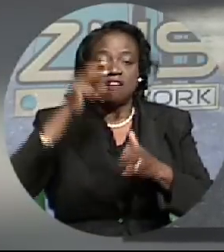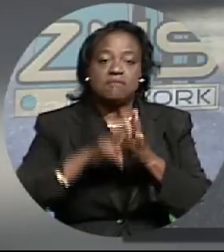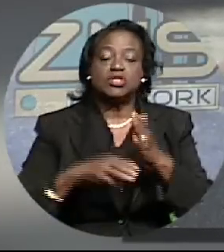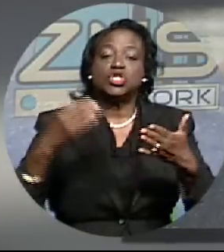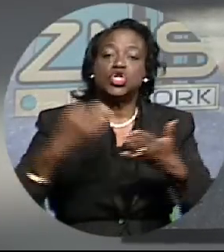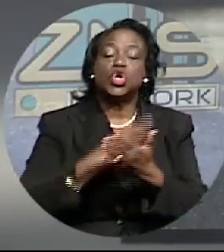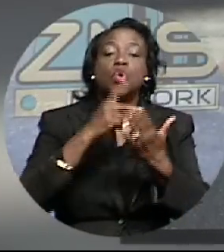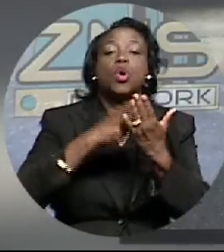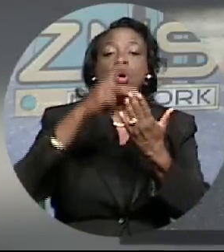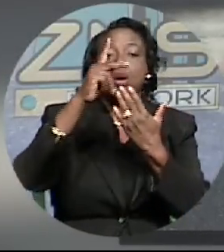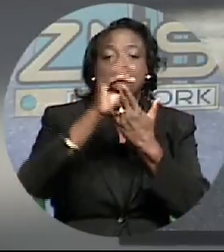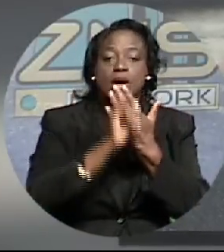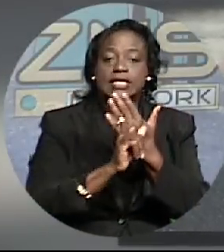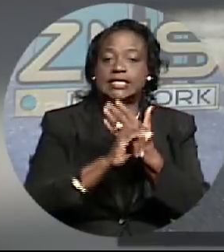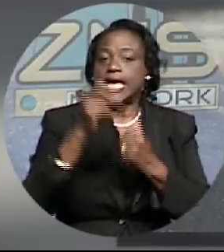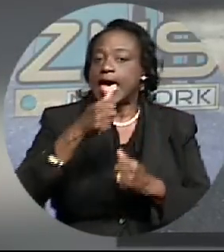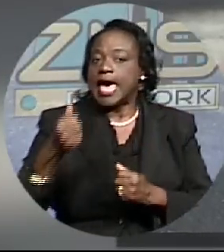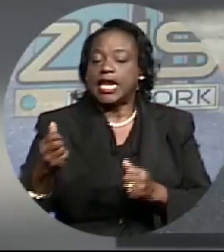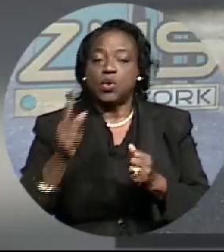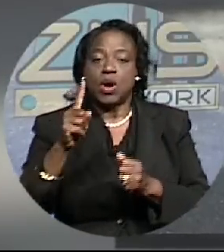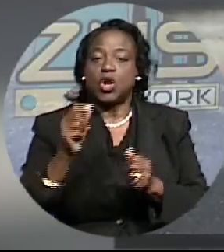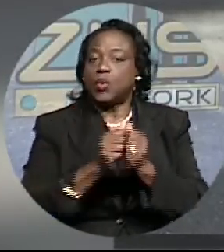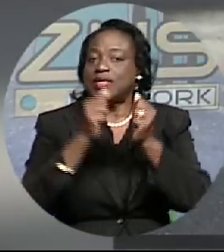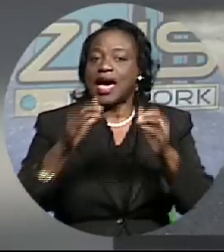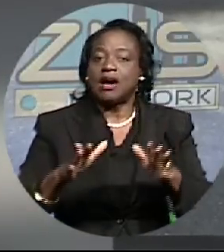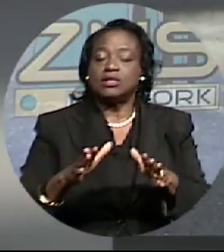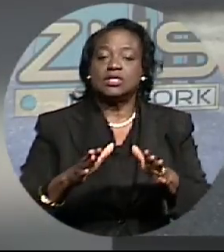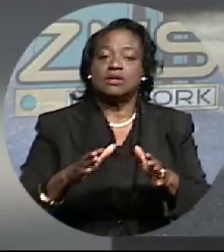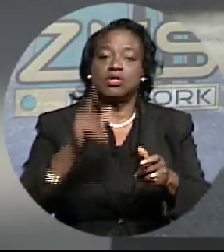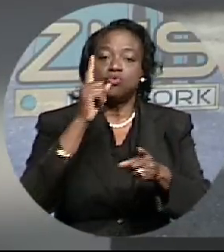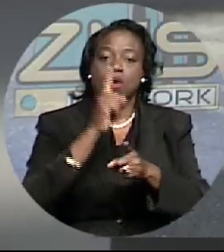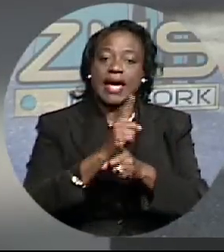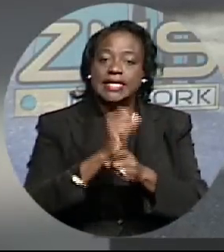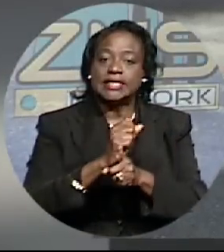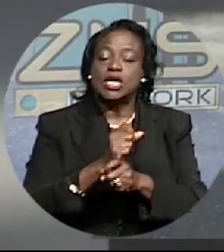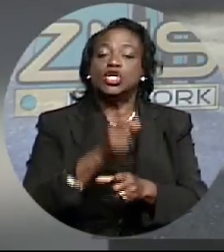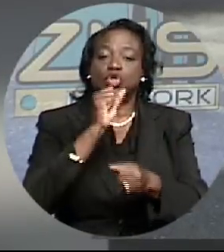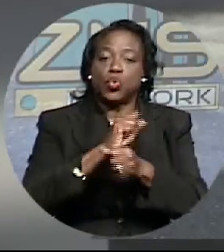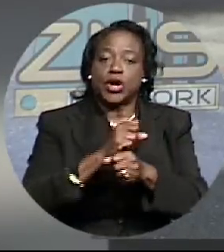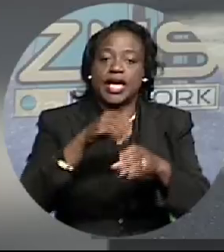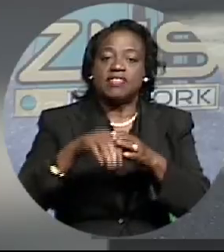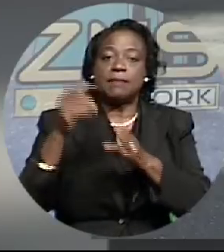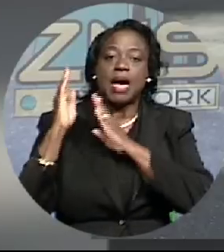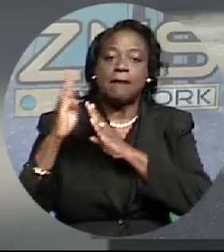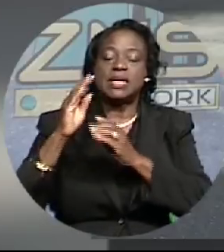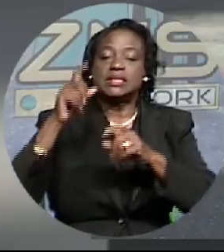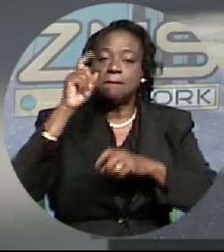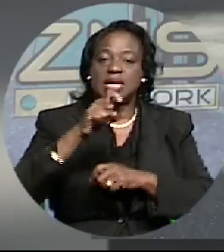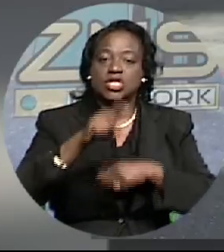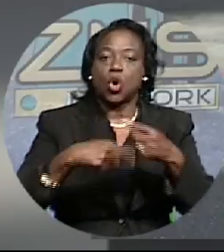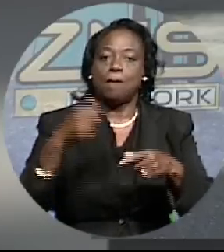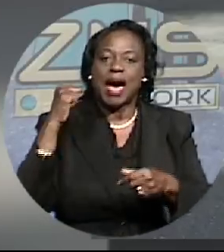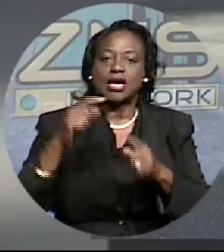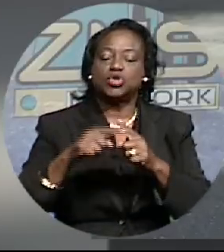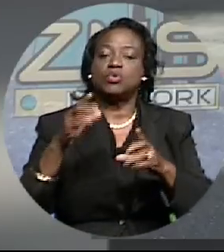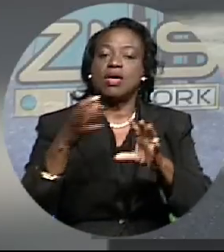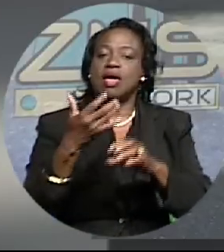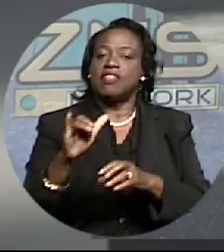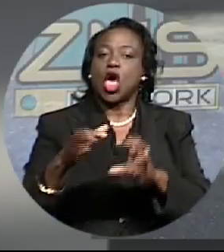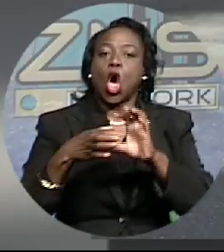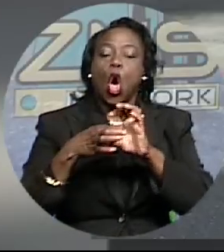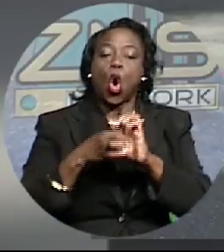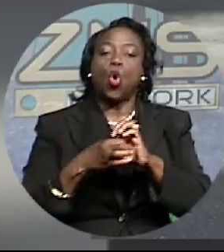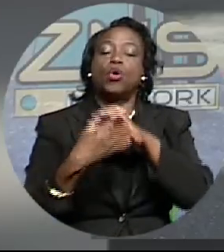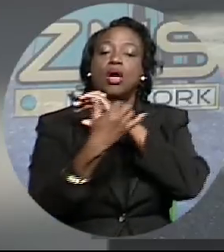legal right to live and work in the Bahamas must be returned to their home country. The boycott is being led by Florida politician Daphne